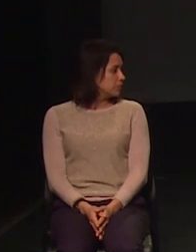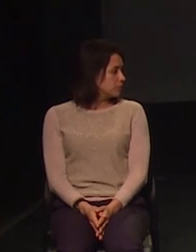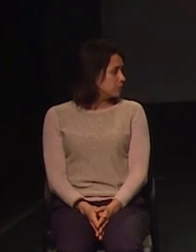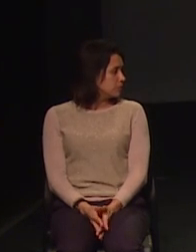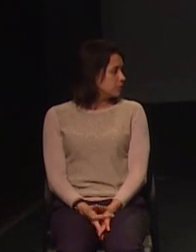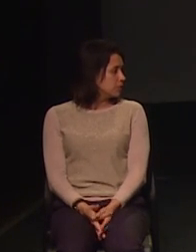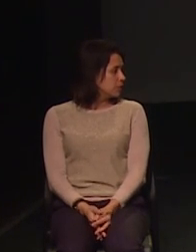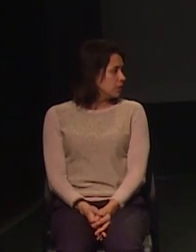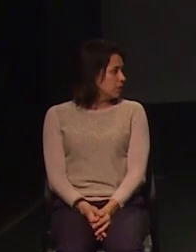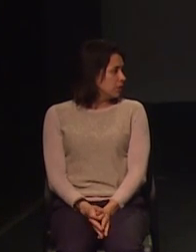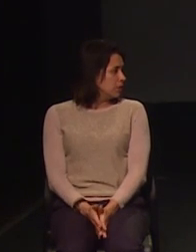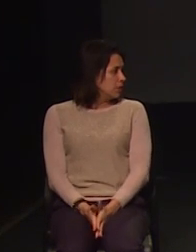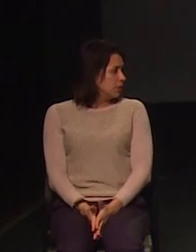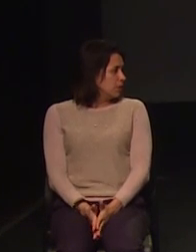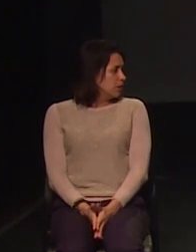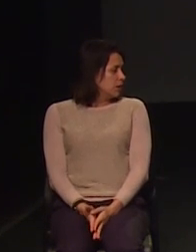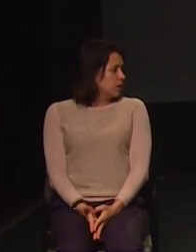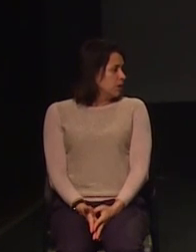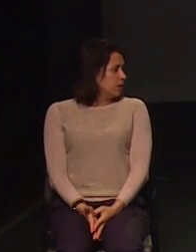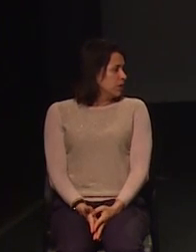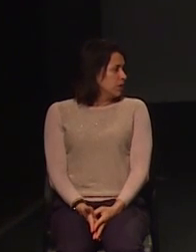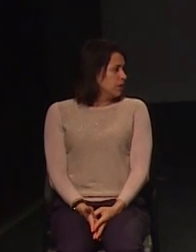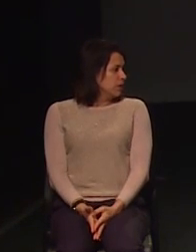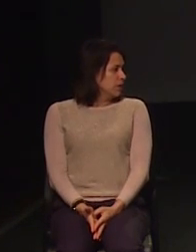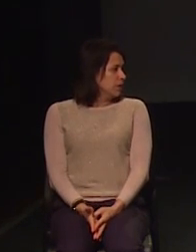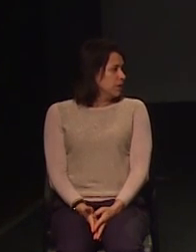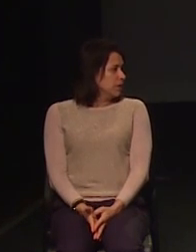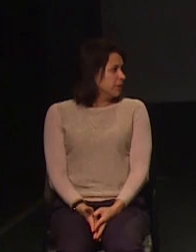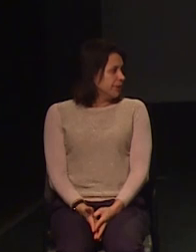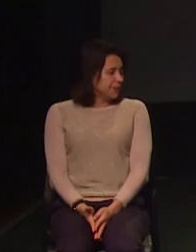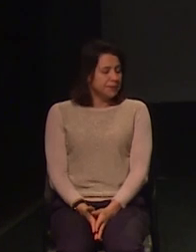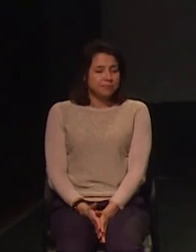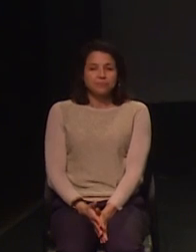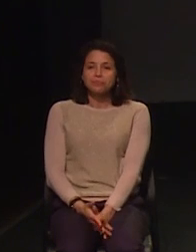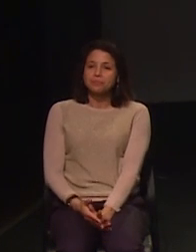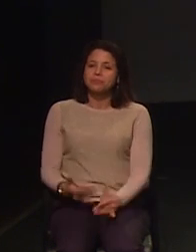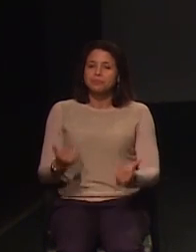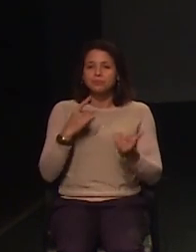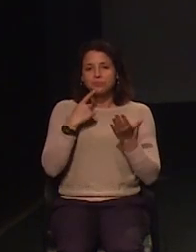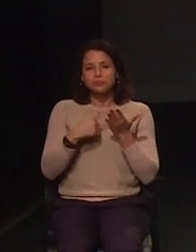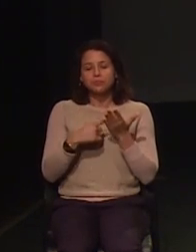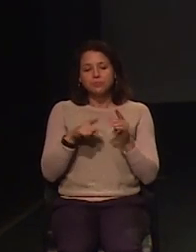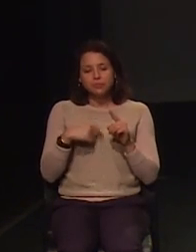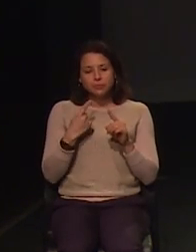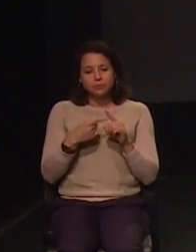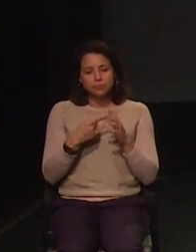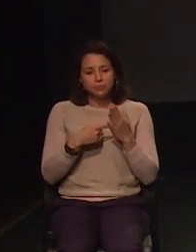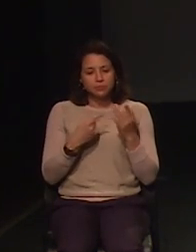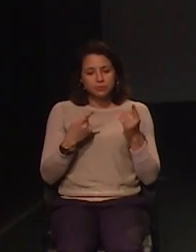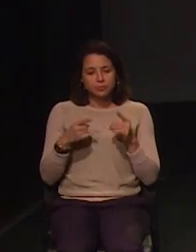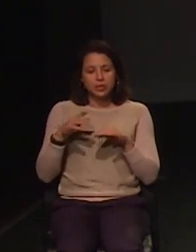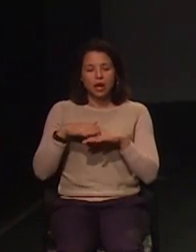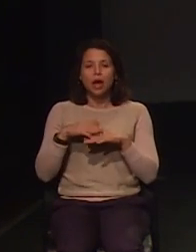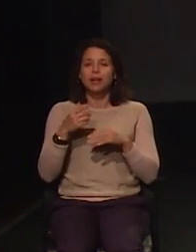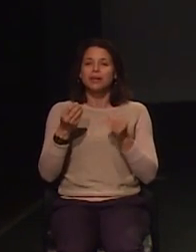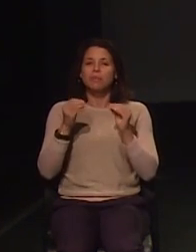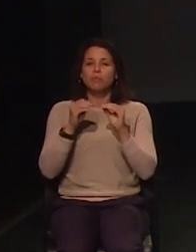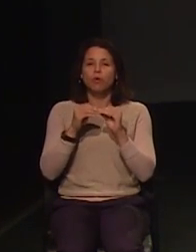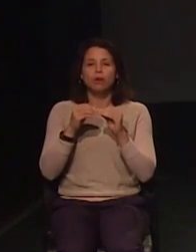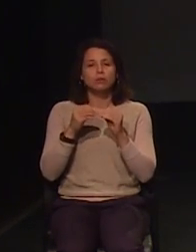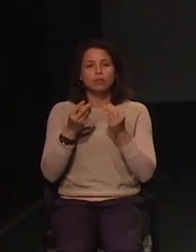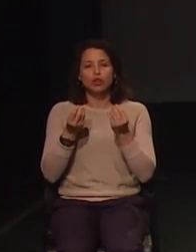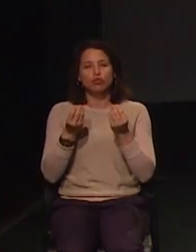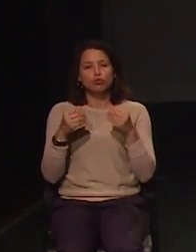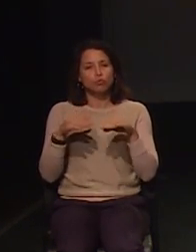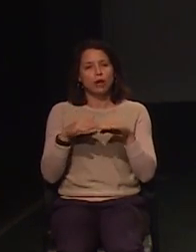I'd like to speak about what my purview is on the grassroots level, and I'm really loving all of this information